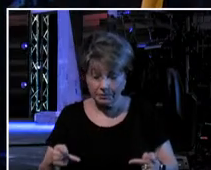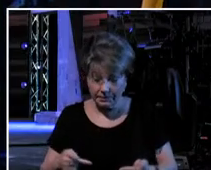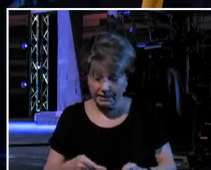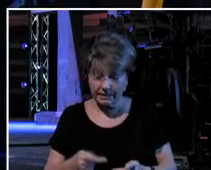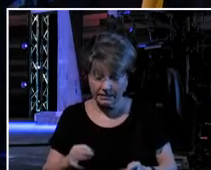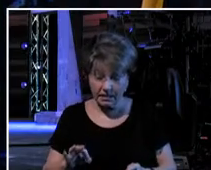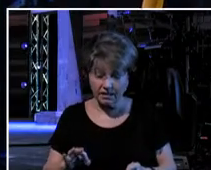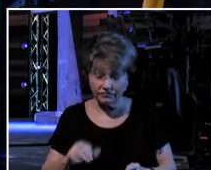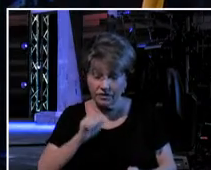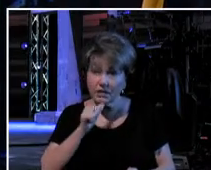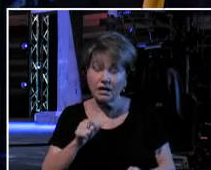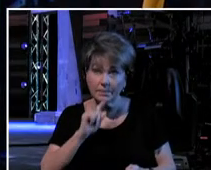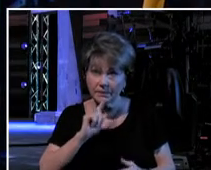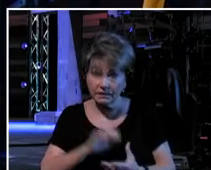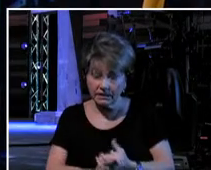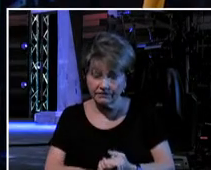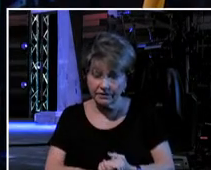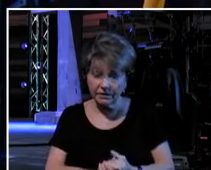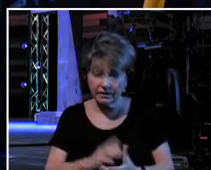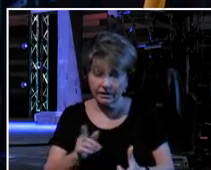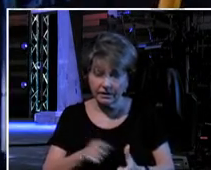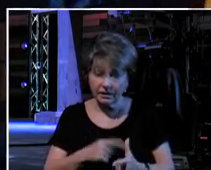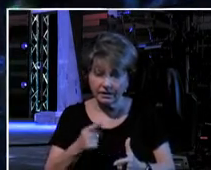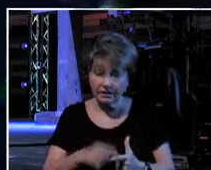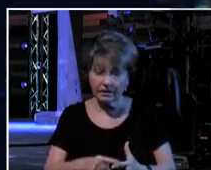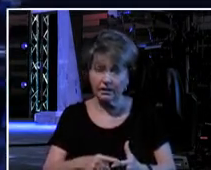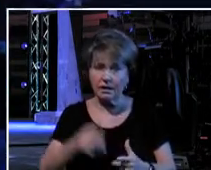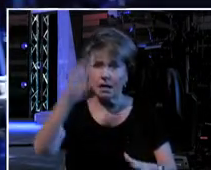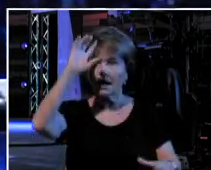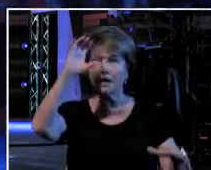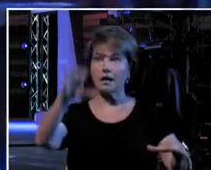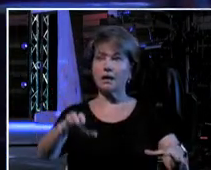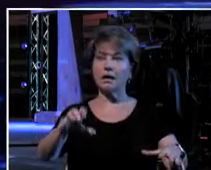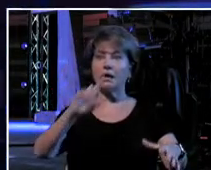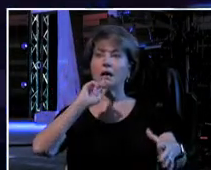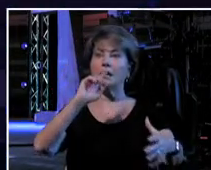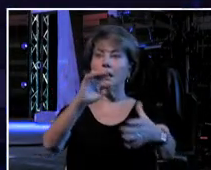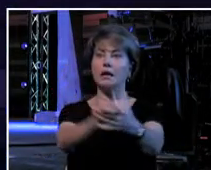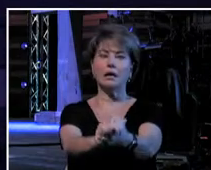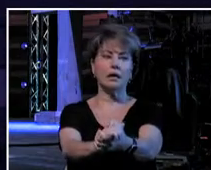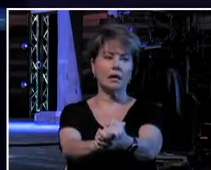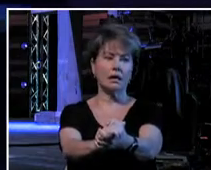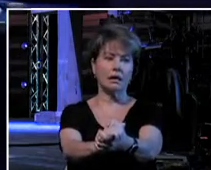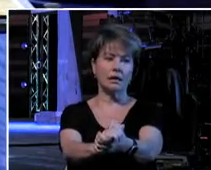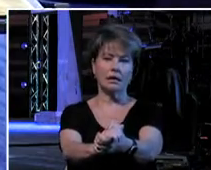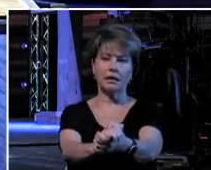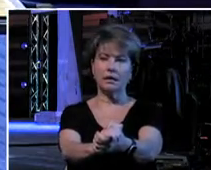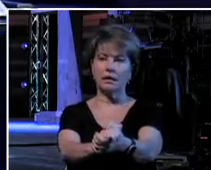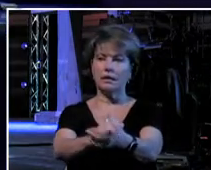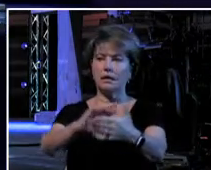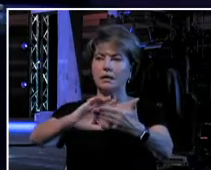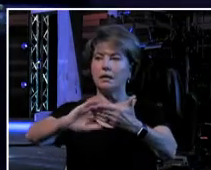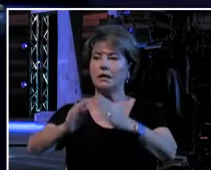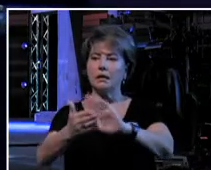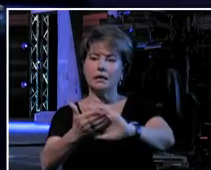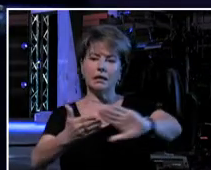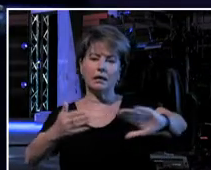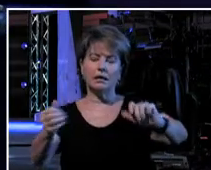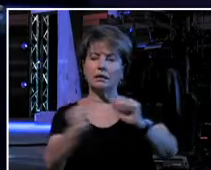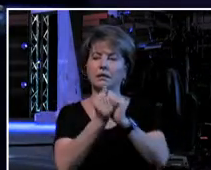It's a position of disbelief and distance to belief and reconciliation back with